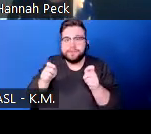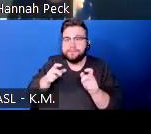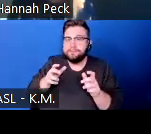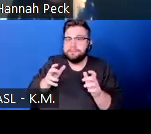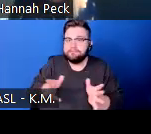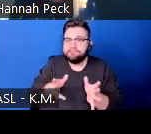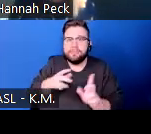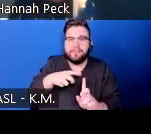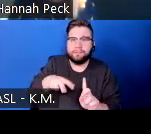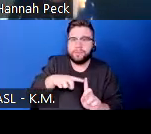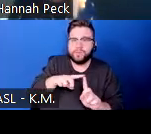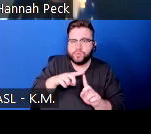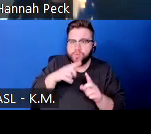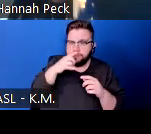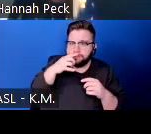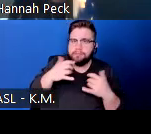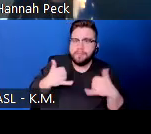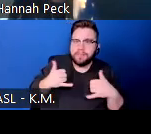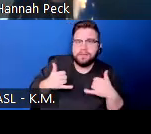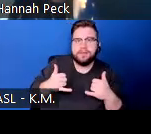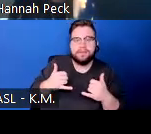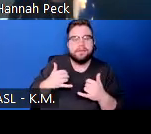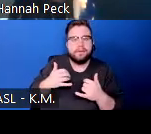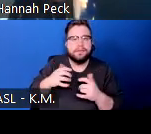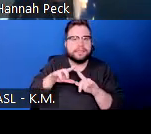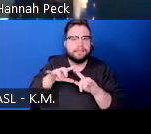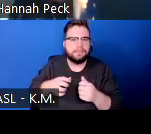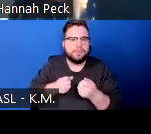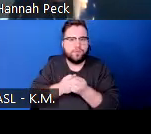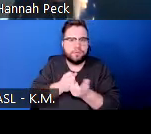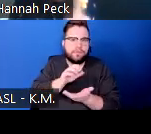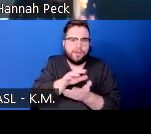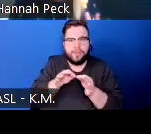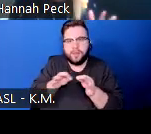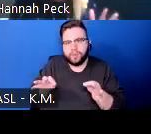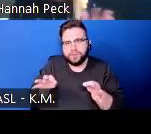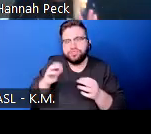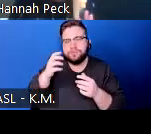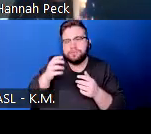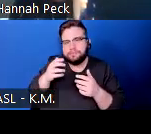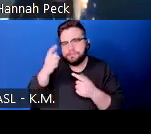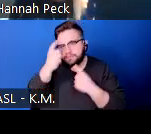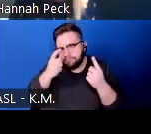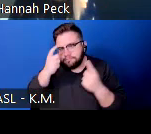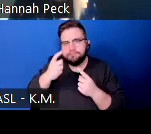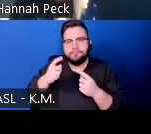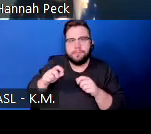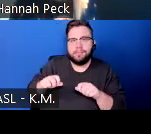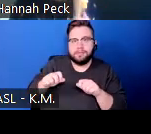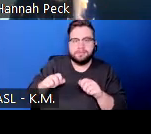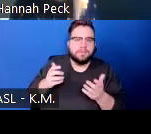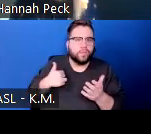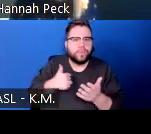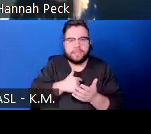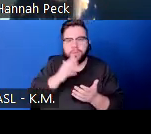in motor, affective, social, language, and cognitive areas. So we're going to do this by modifying or adapting. So that's changing